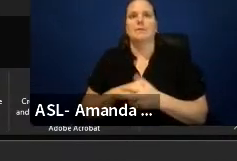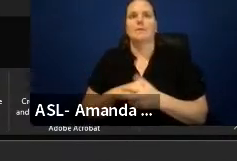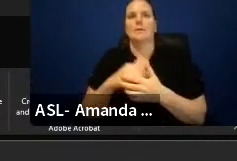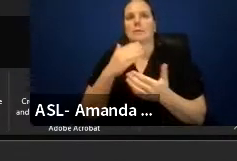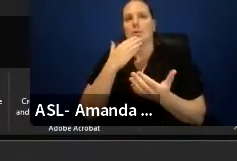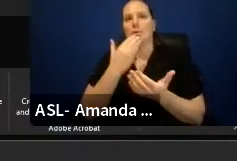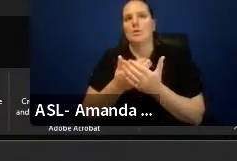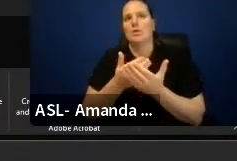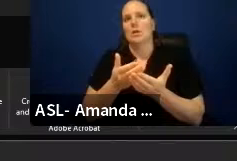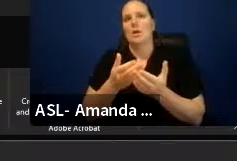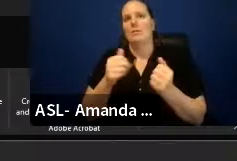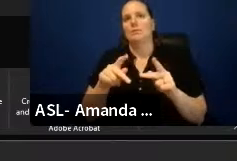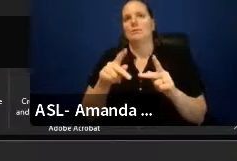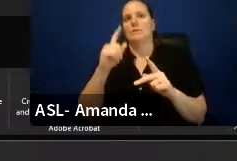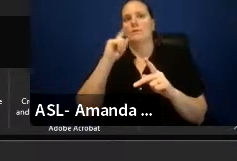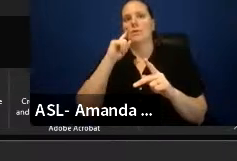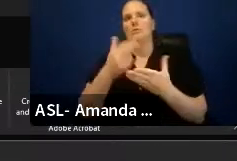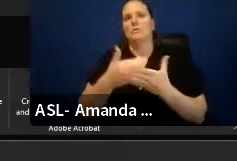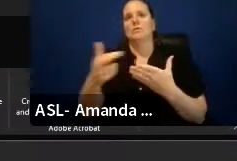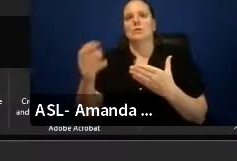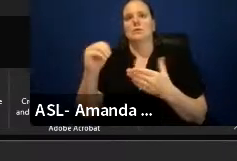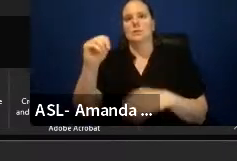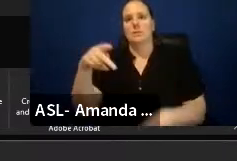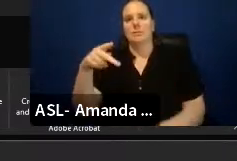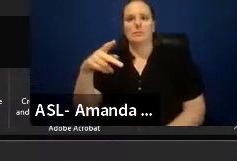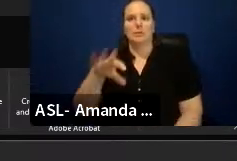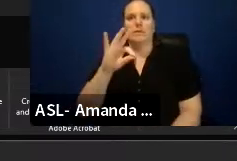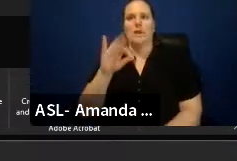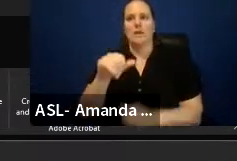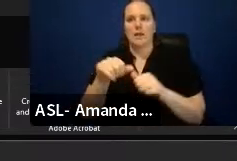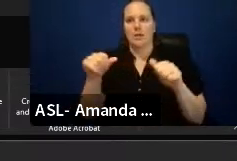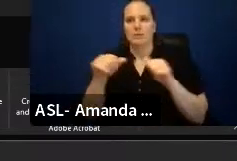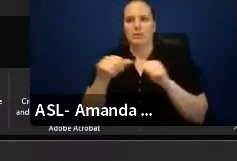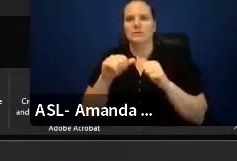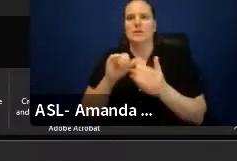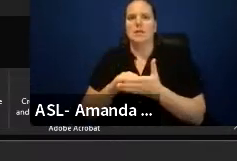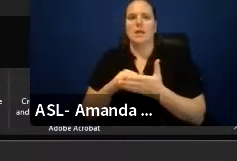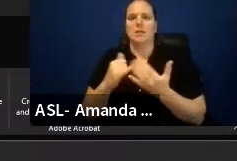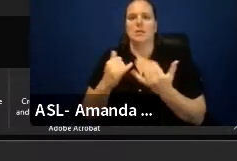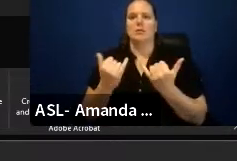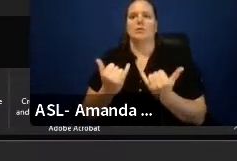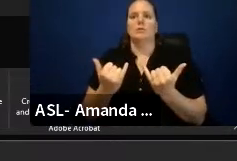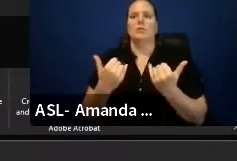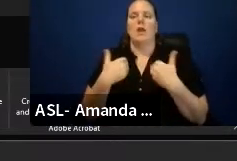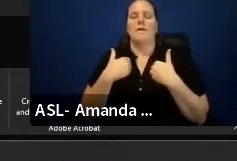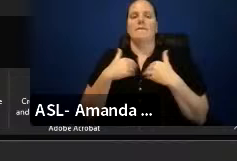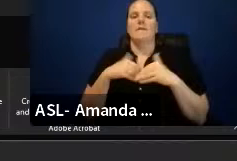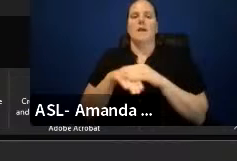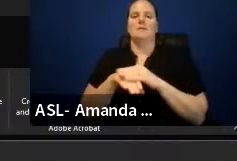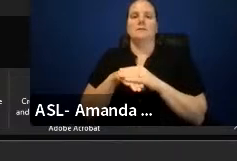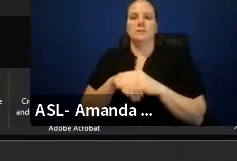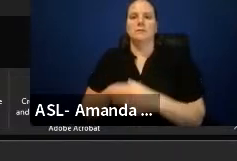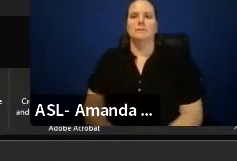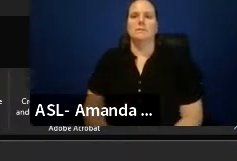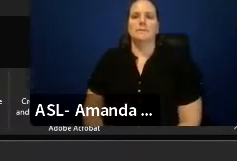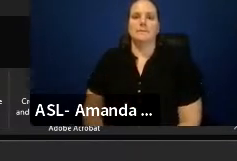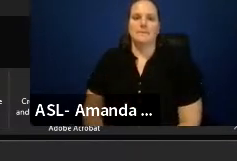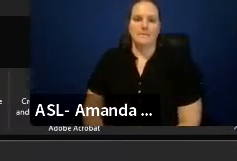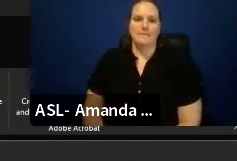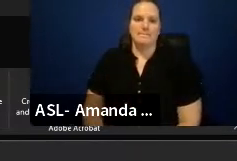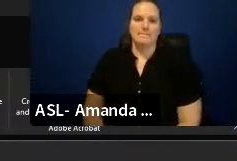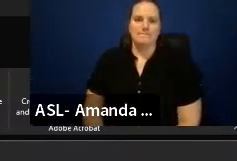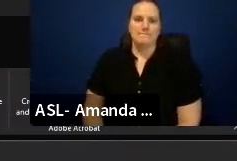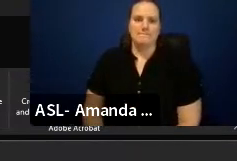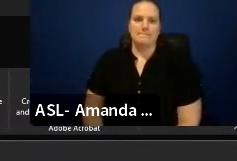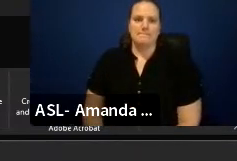some resource mapping, to find those areas that do currently have access in our